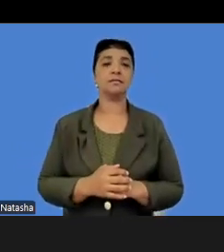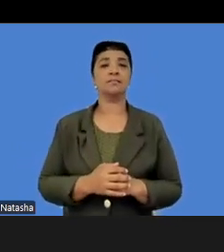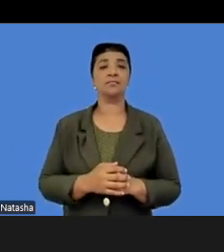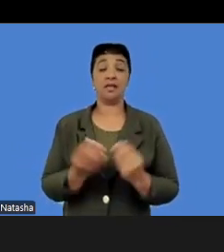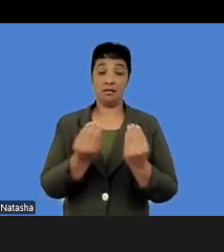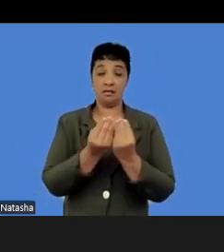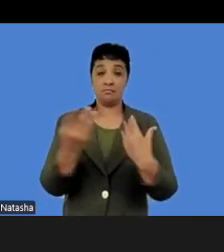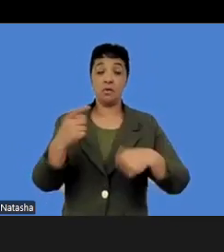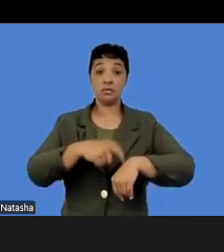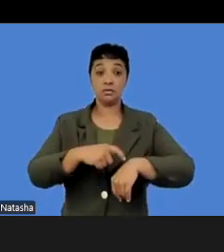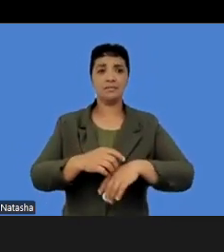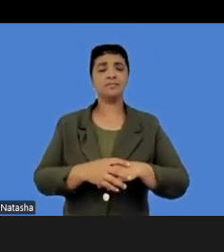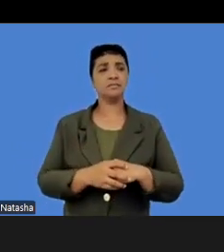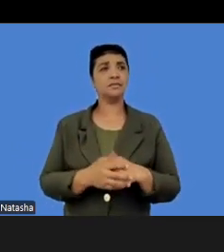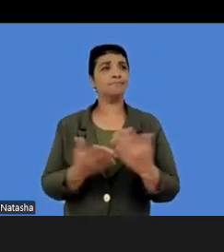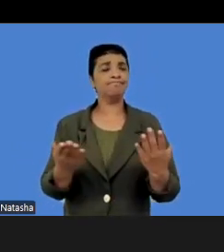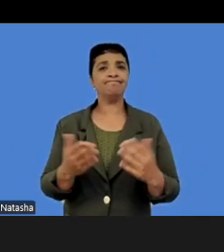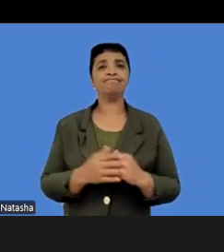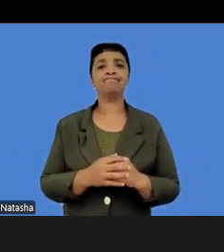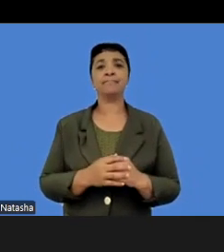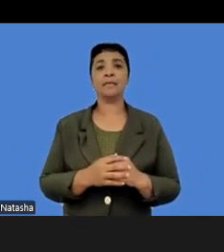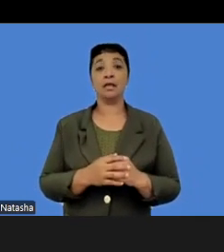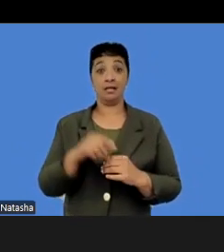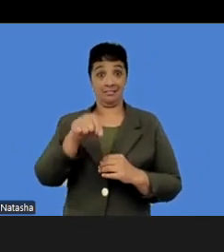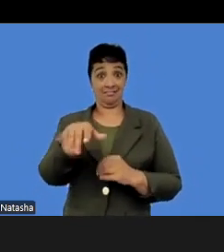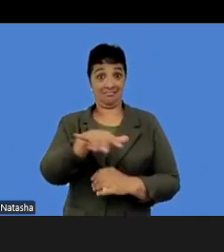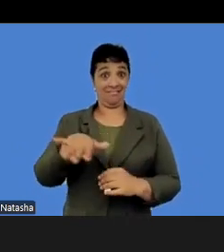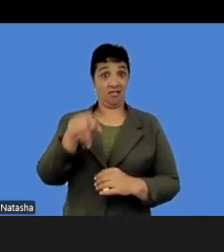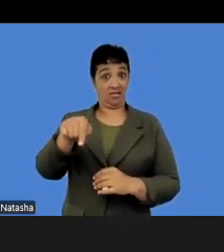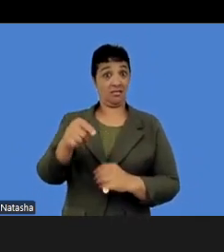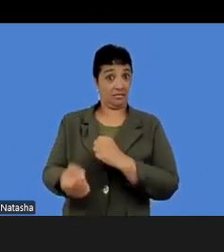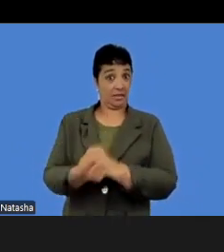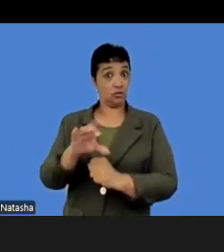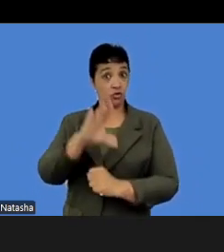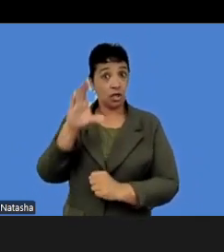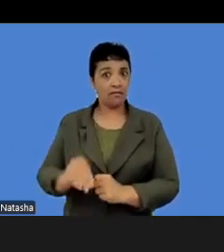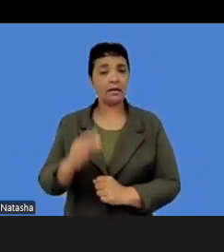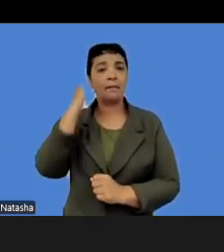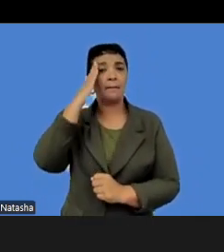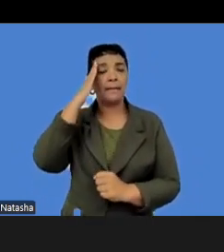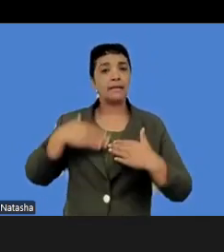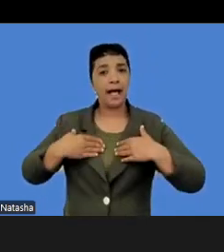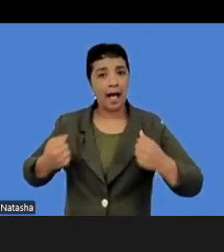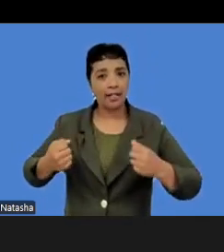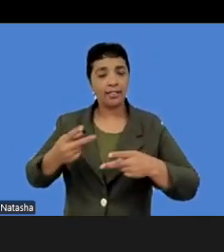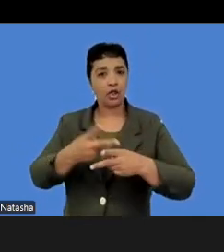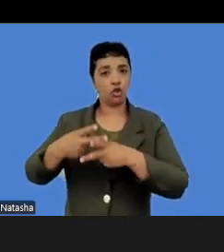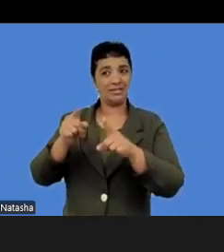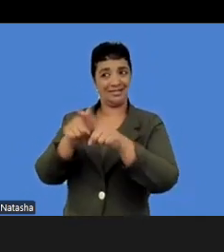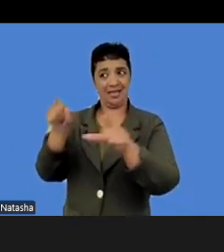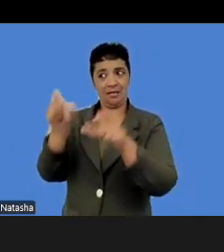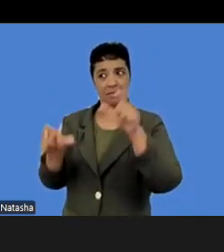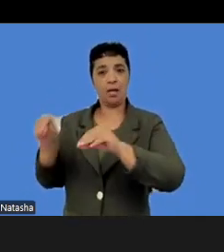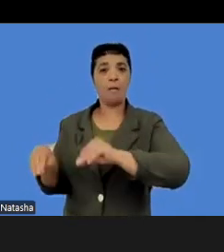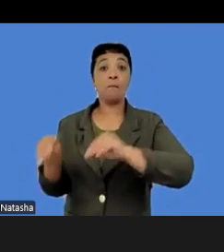were, if these, in this case, it was a case of mental health care users that were moved, but to